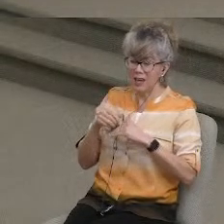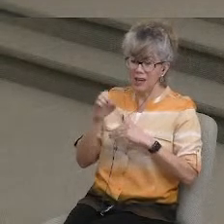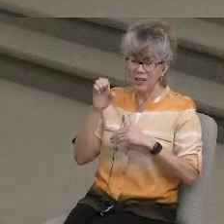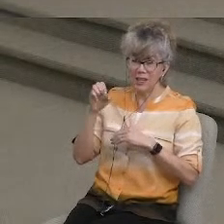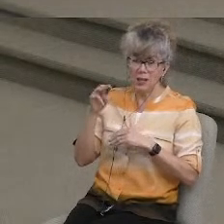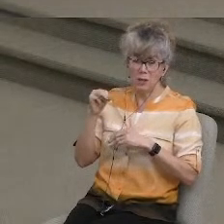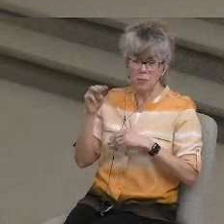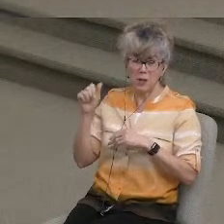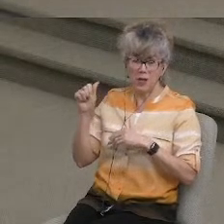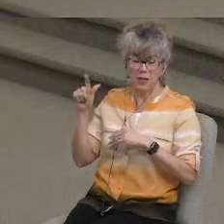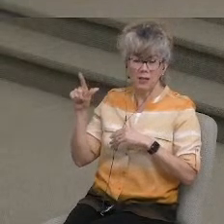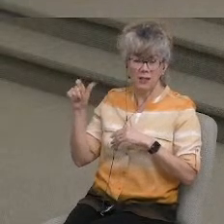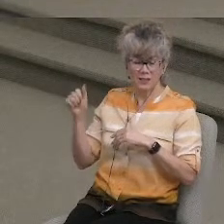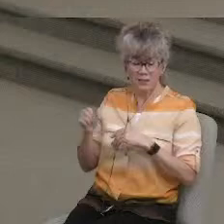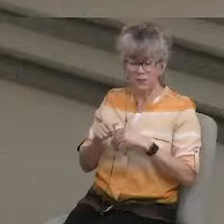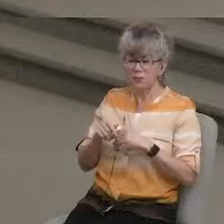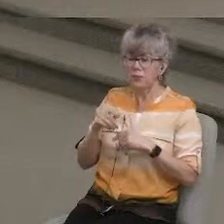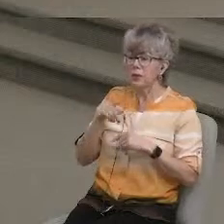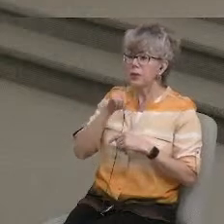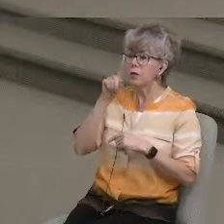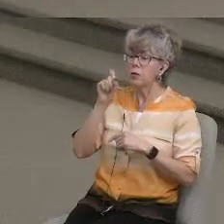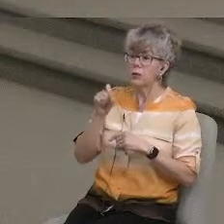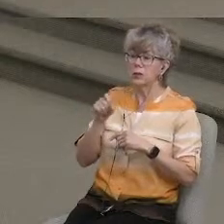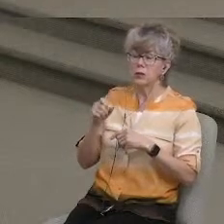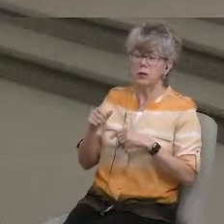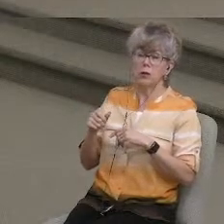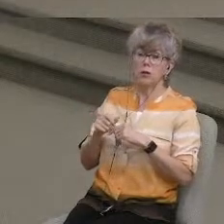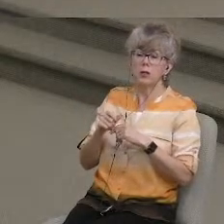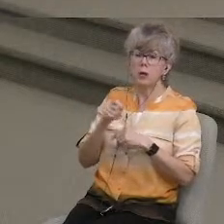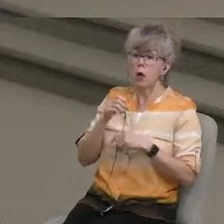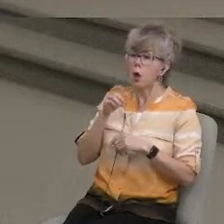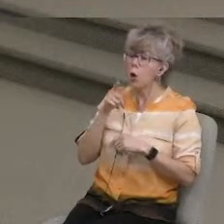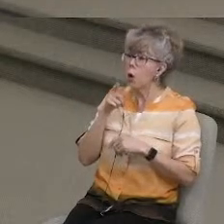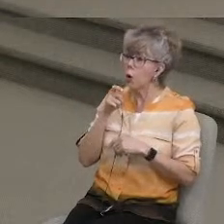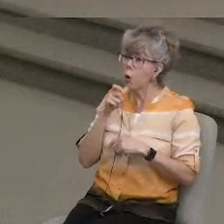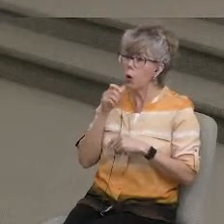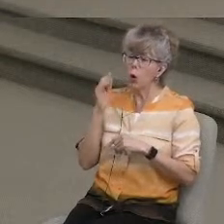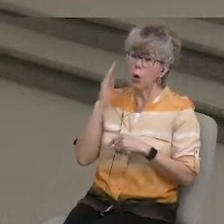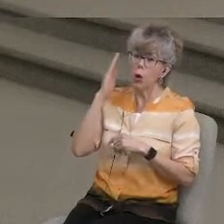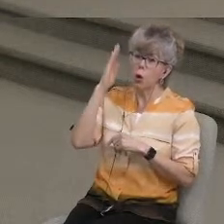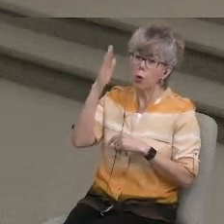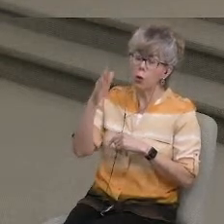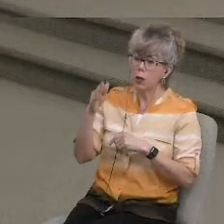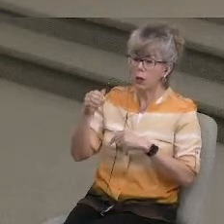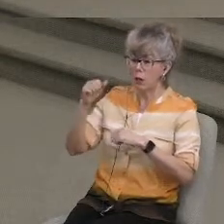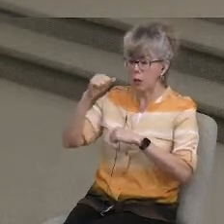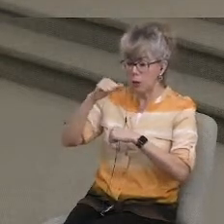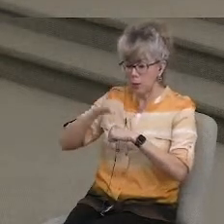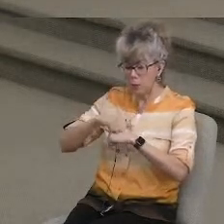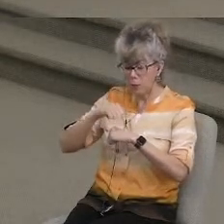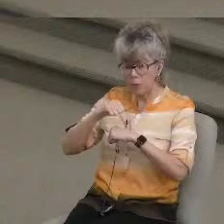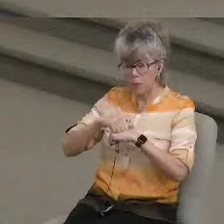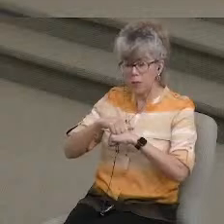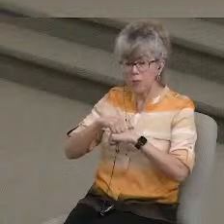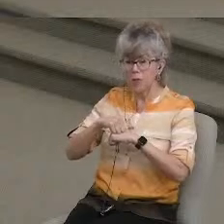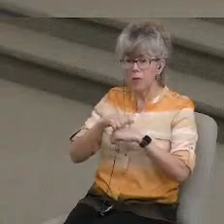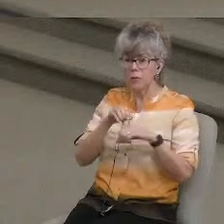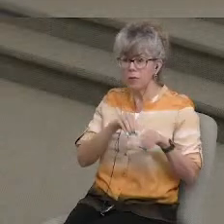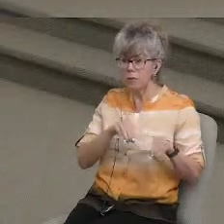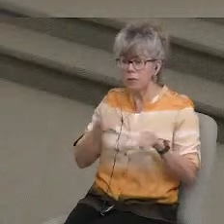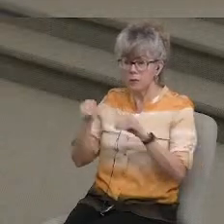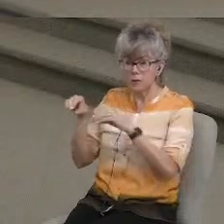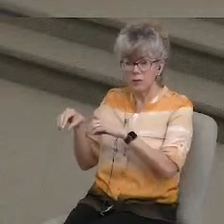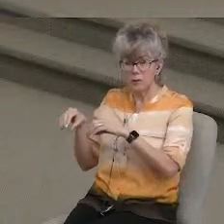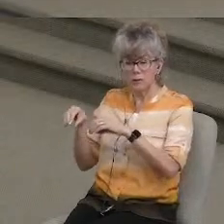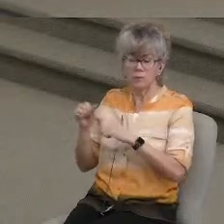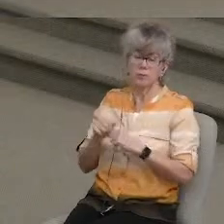morning. And so the question of the sermon this morning is, who will move the stone, or who will roll away the stone? That's an actual quote from